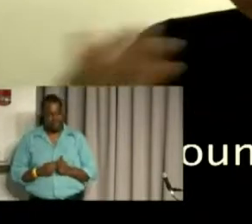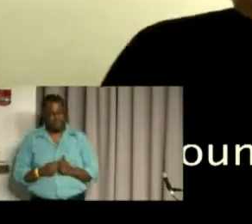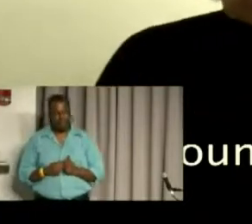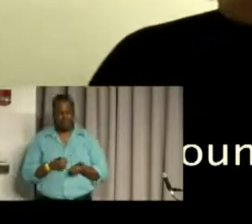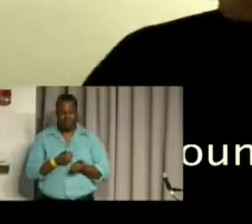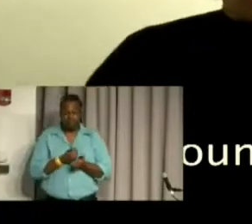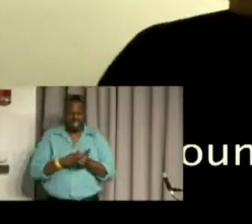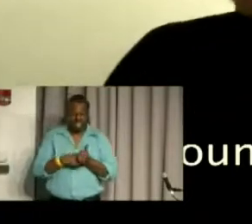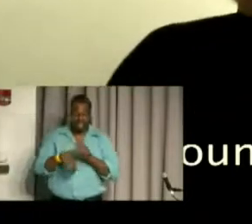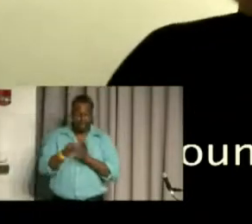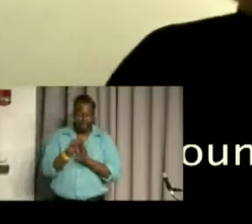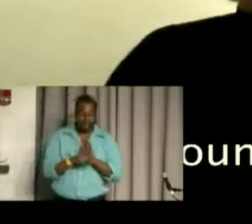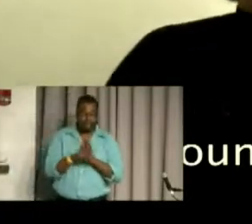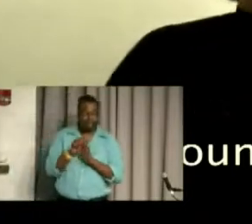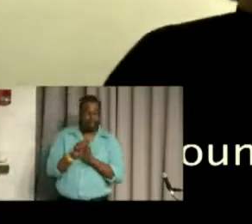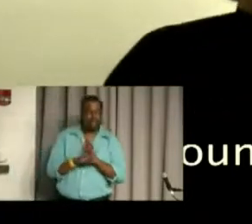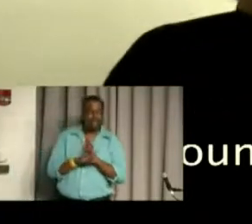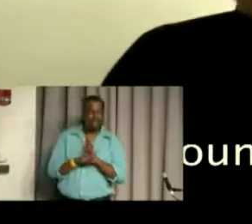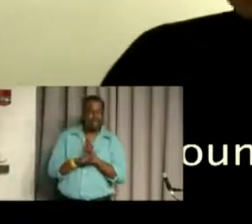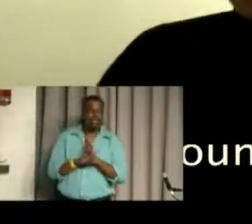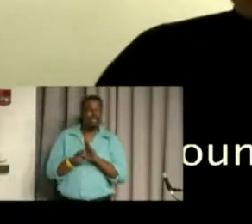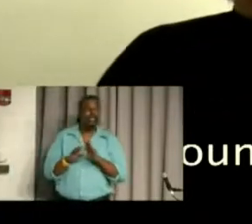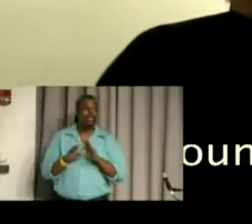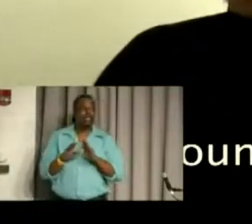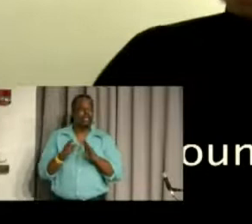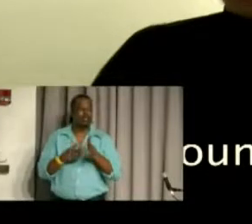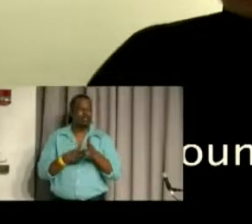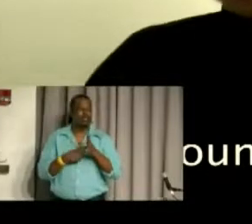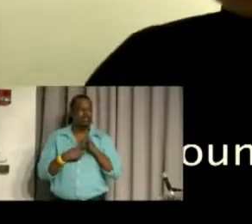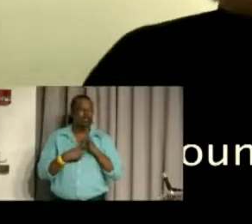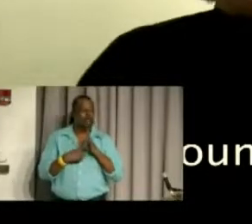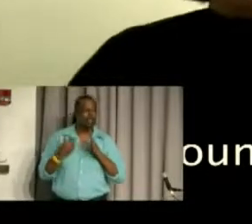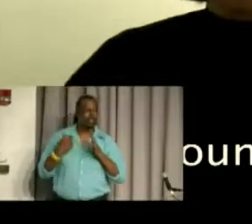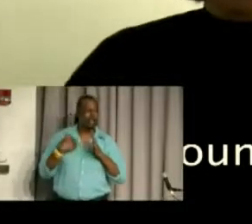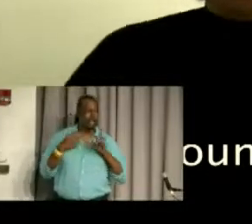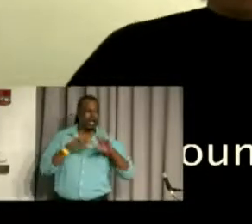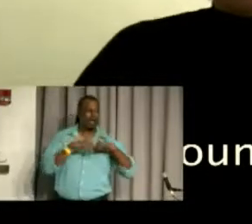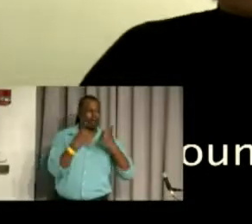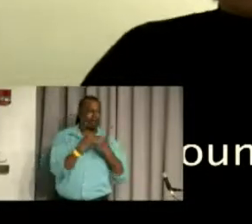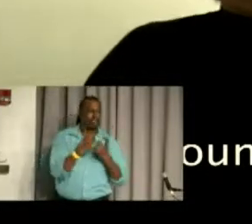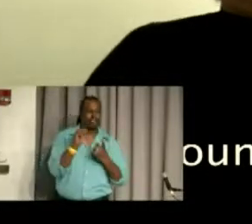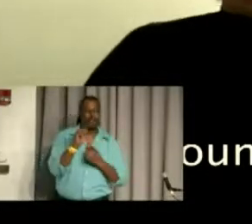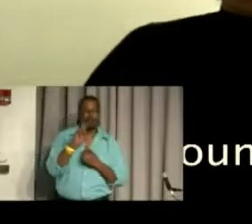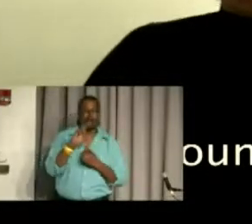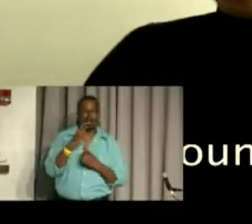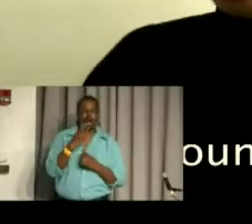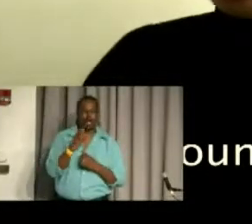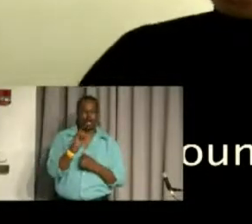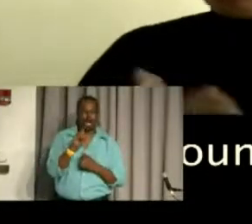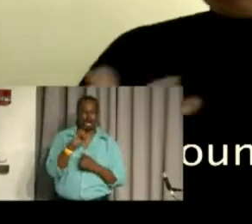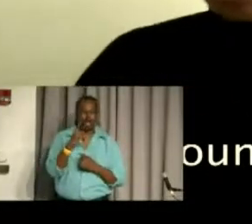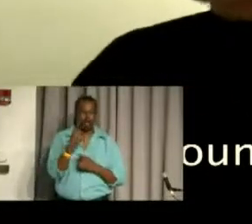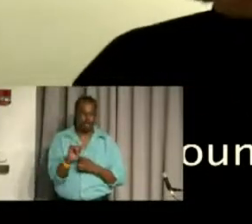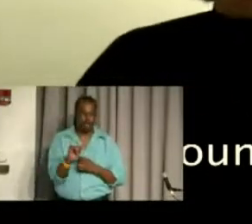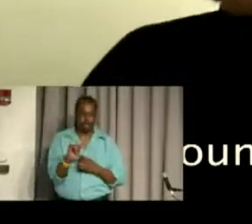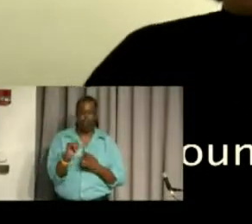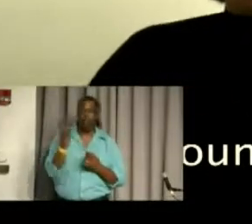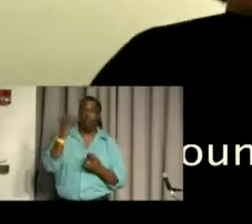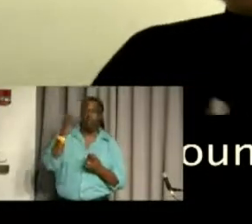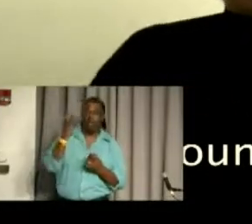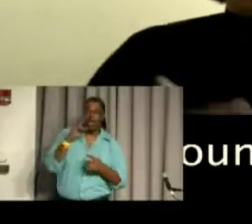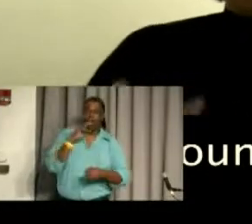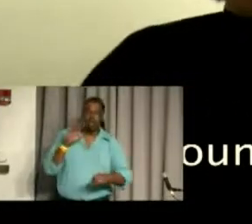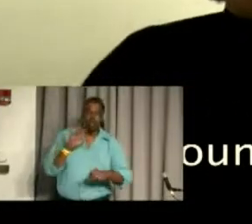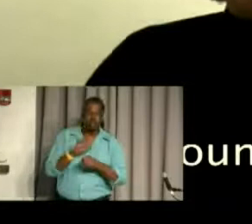Each state is basically required to, have a division of archaeology to ensure